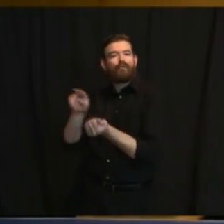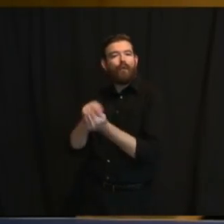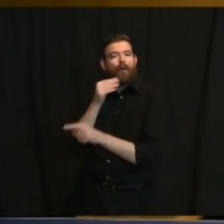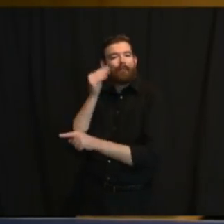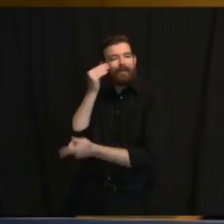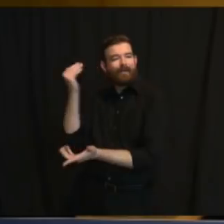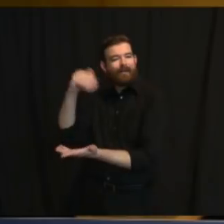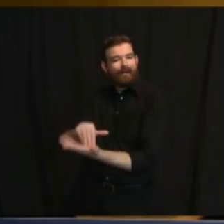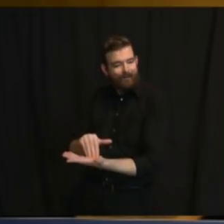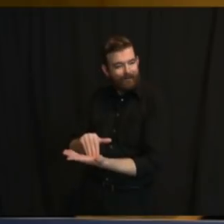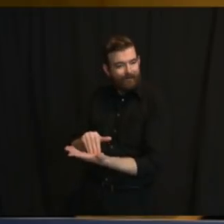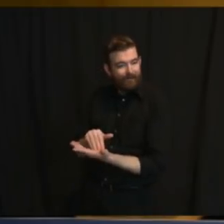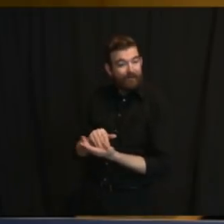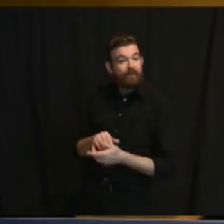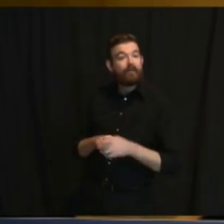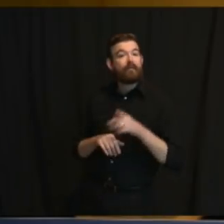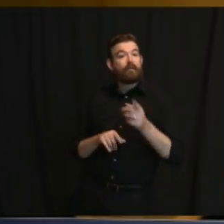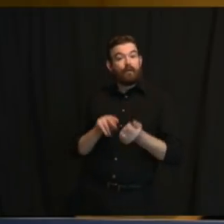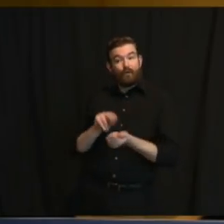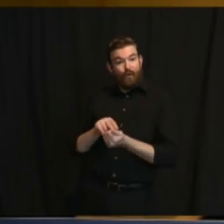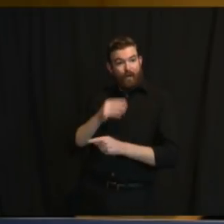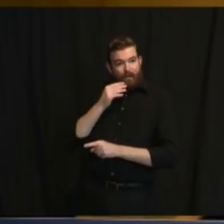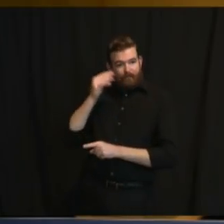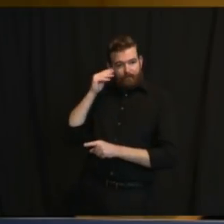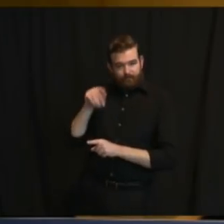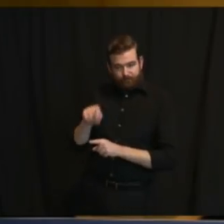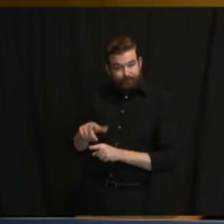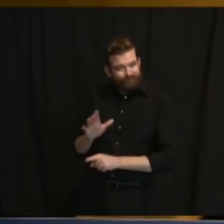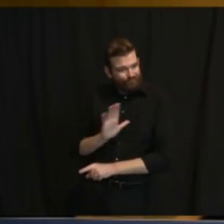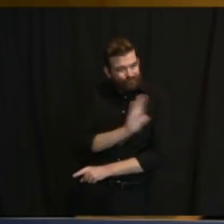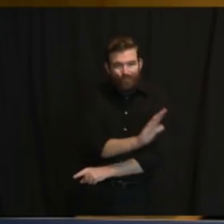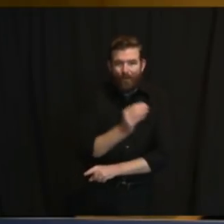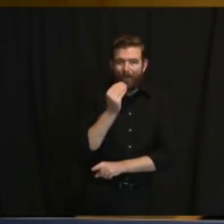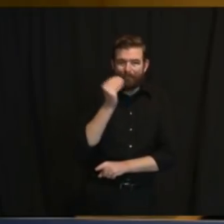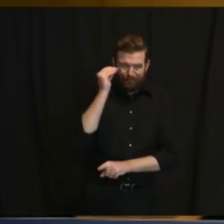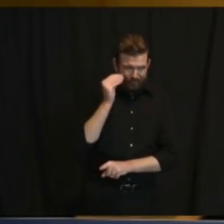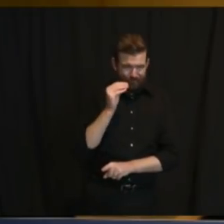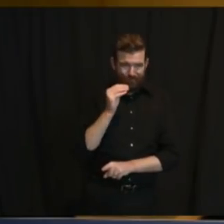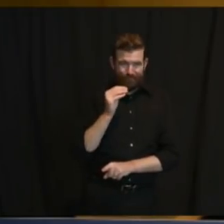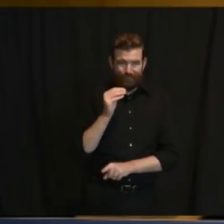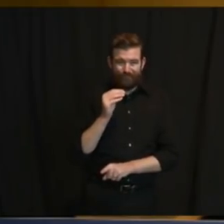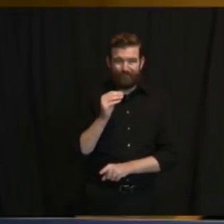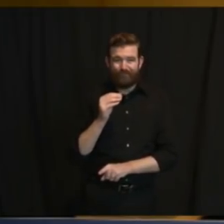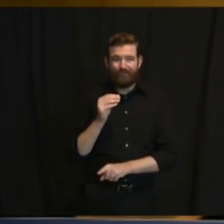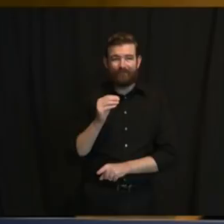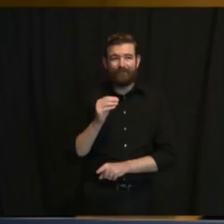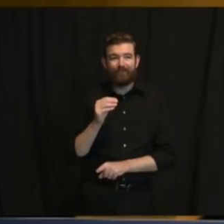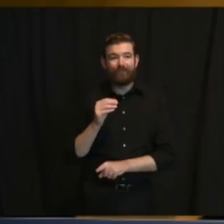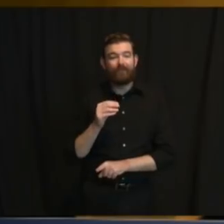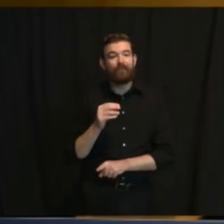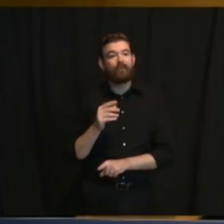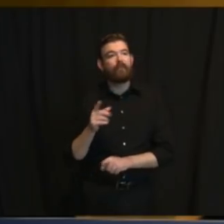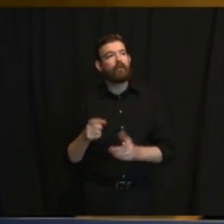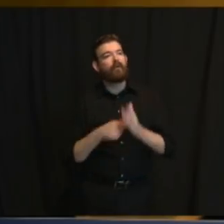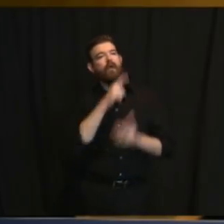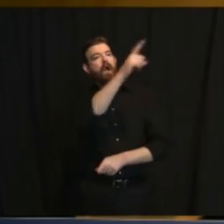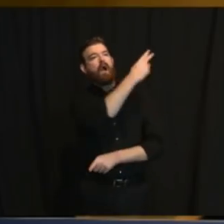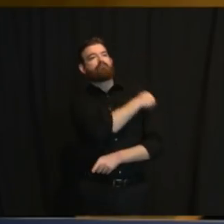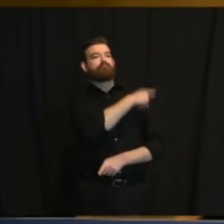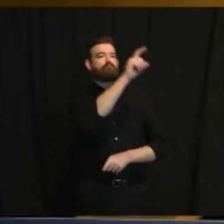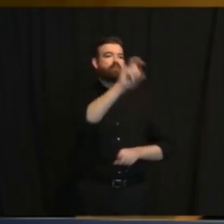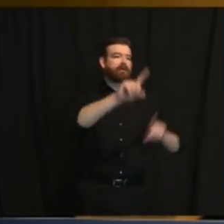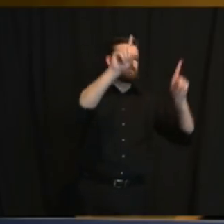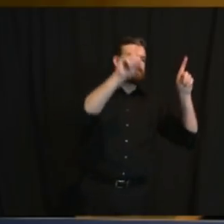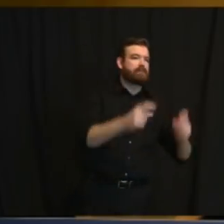were requiring the hospital to do a confirmatory test after